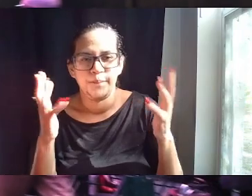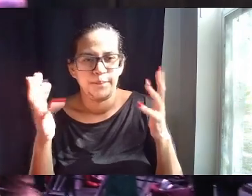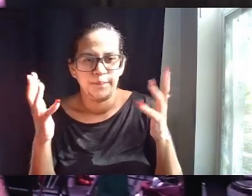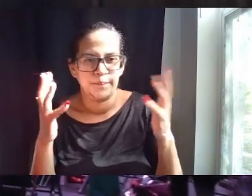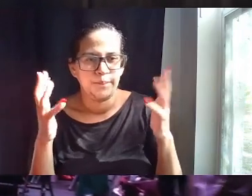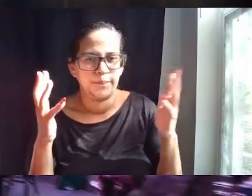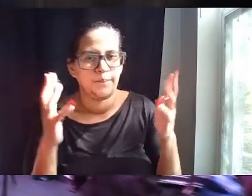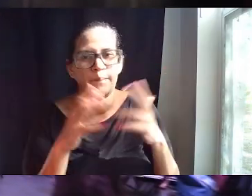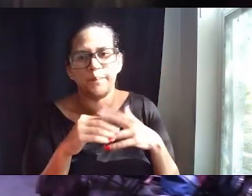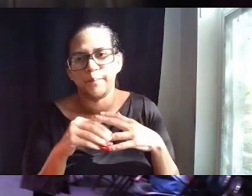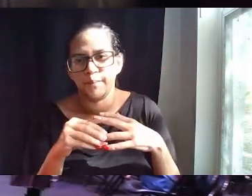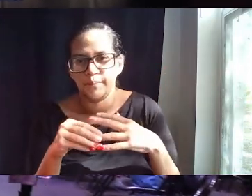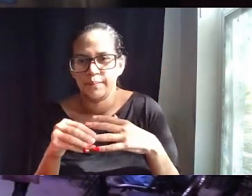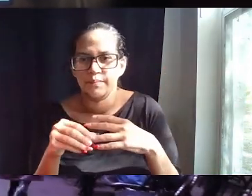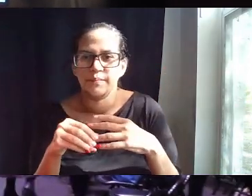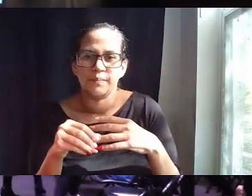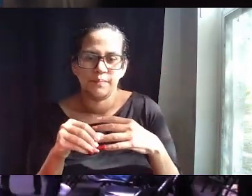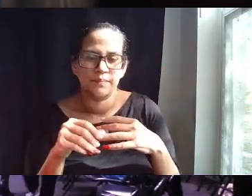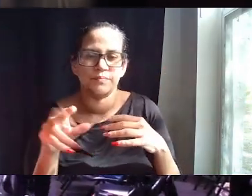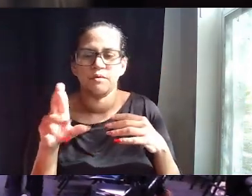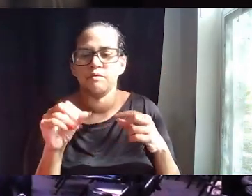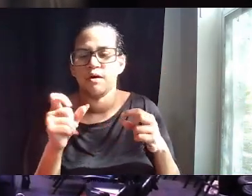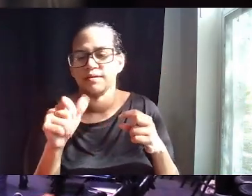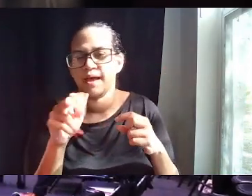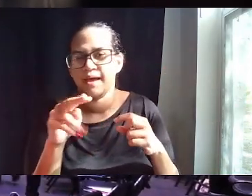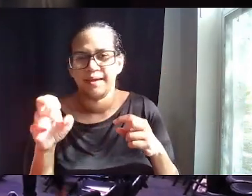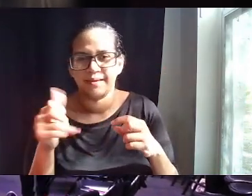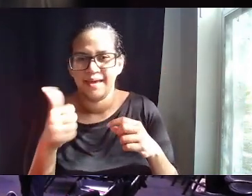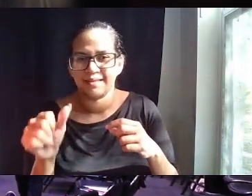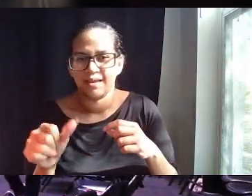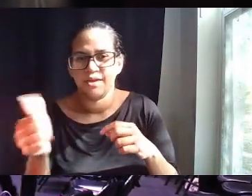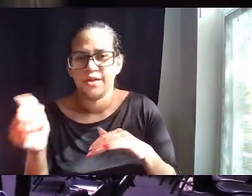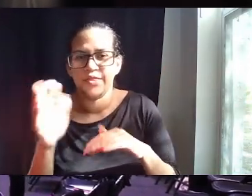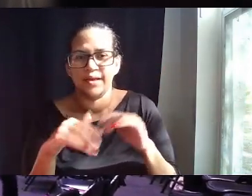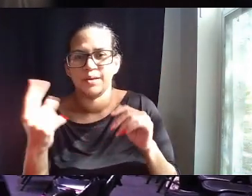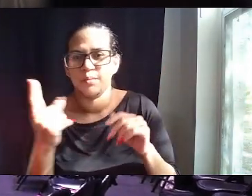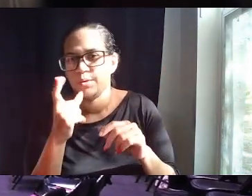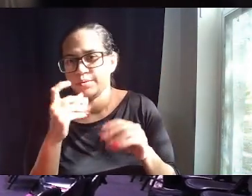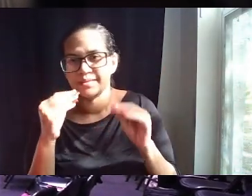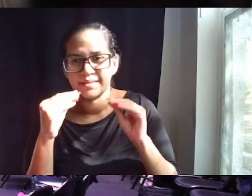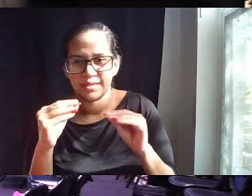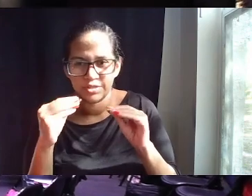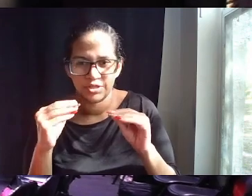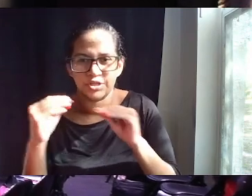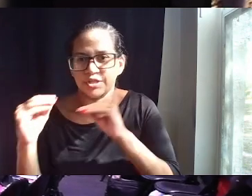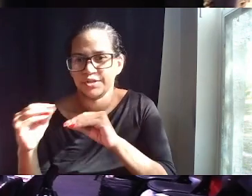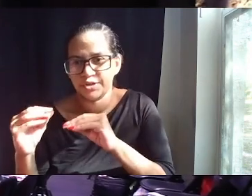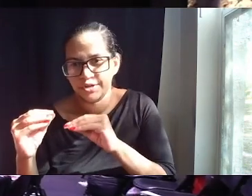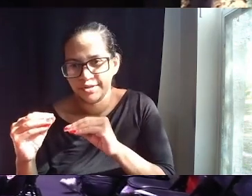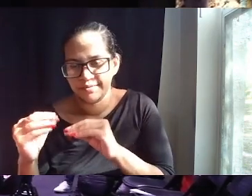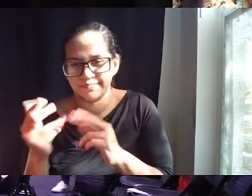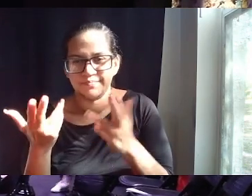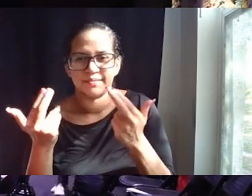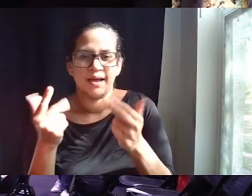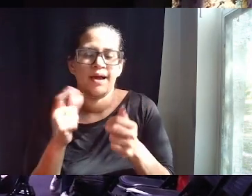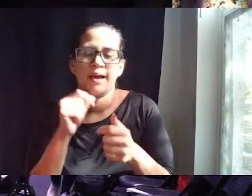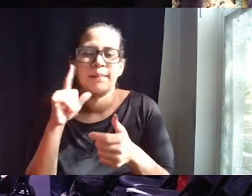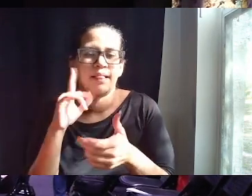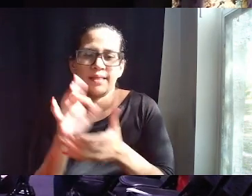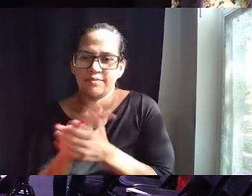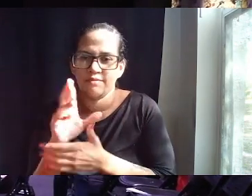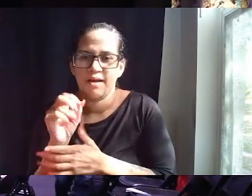Could Roxanne have been anything other than somebody who teaches teachers? Unbelievable, Roxanne. Incredible. Thank you so